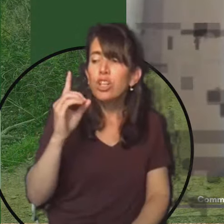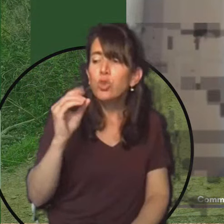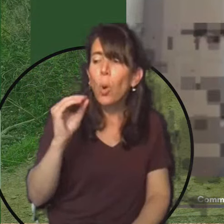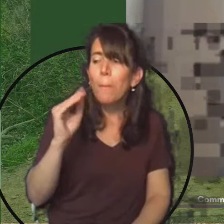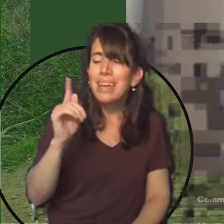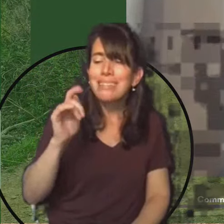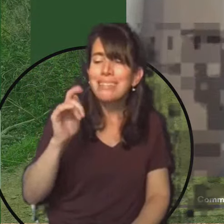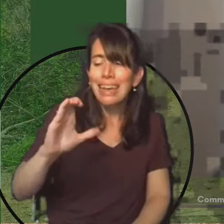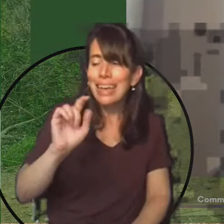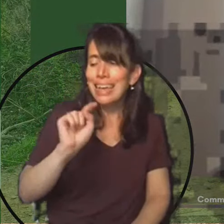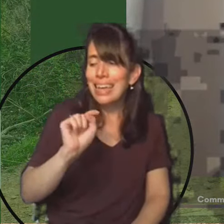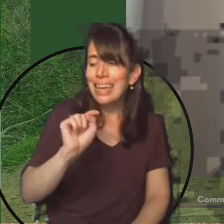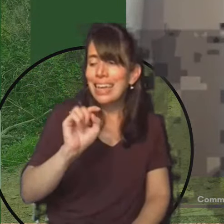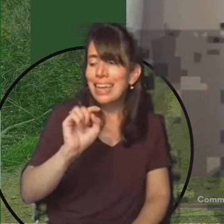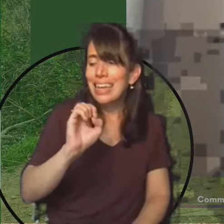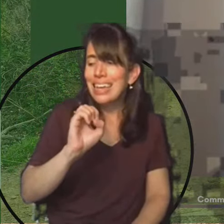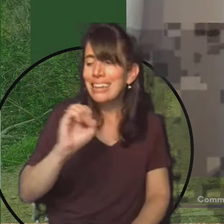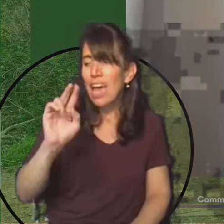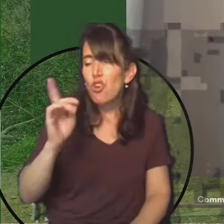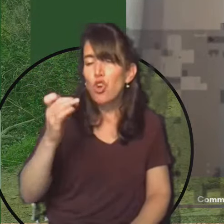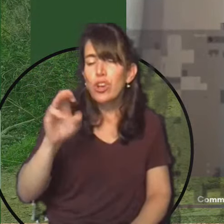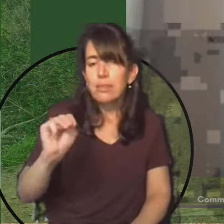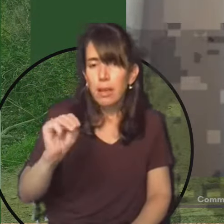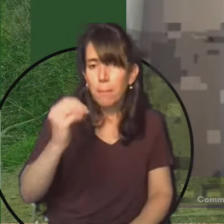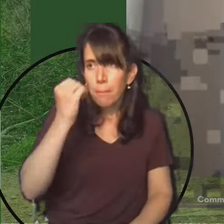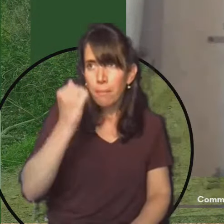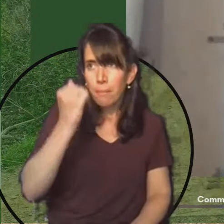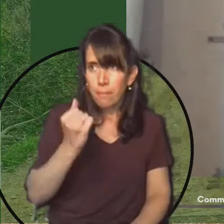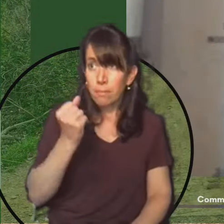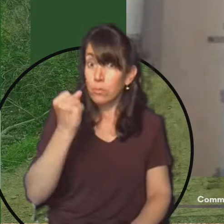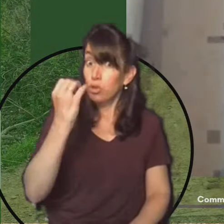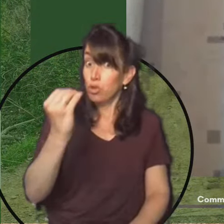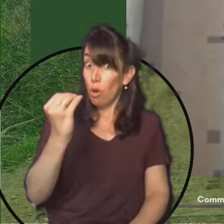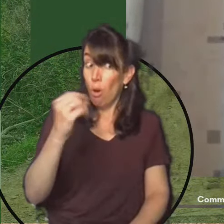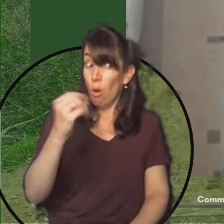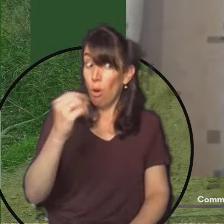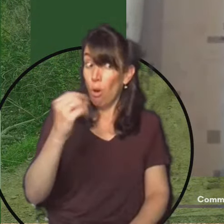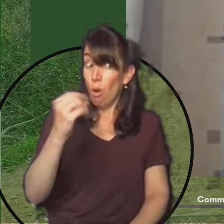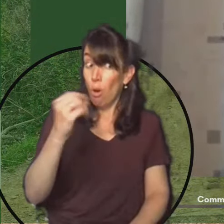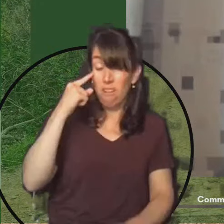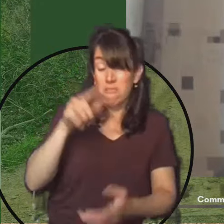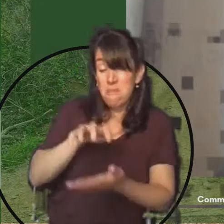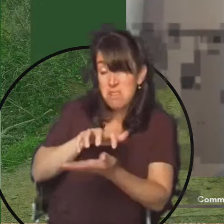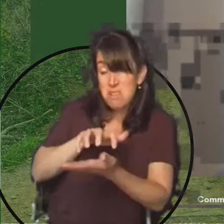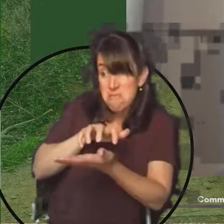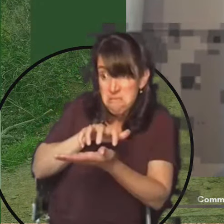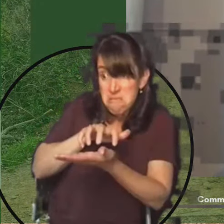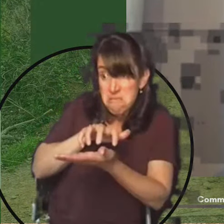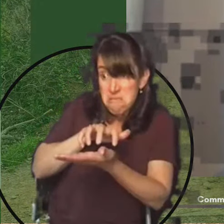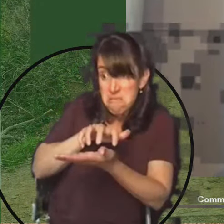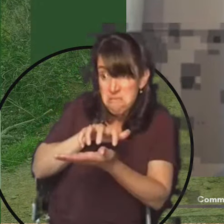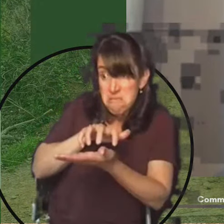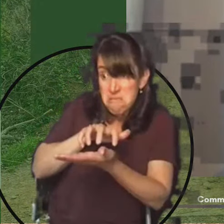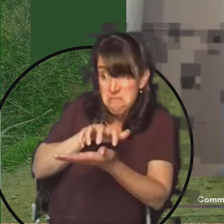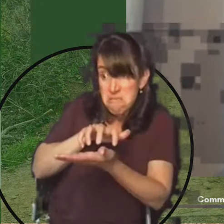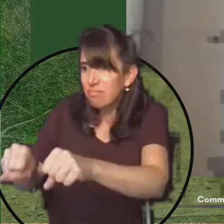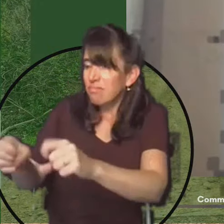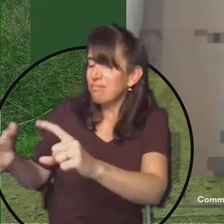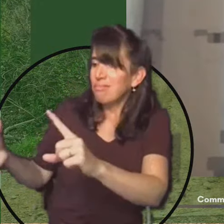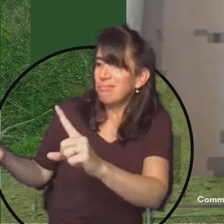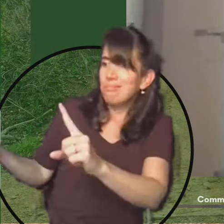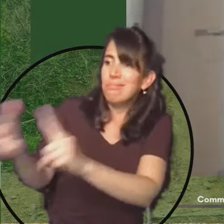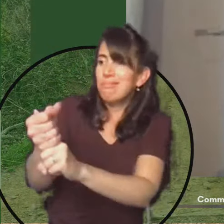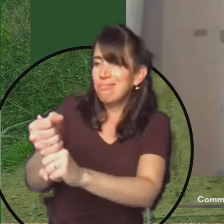they raided the force, arrested approximately 6 people, charged those folks with domestic terrorism. And then in January of this year, they raided